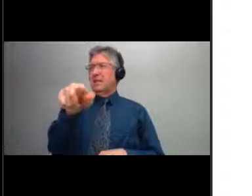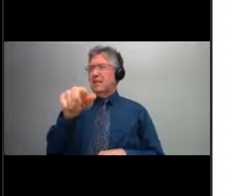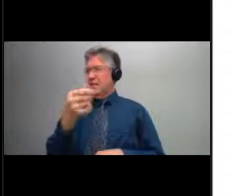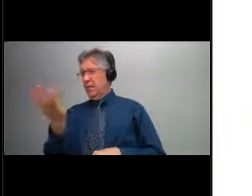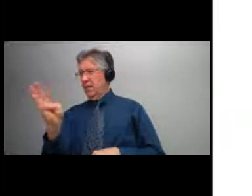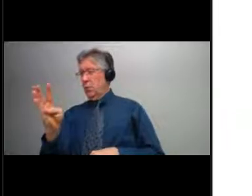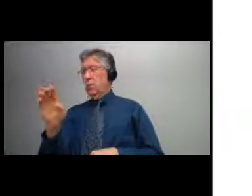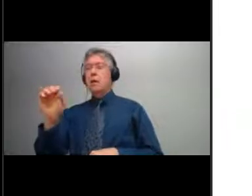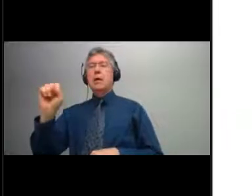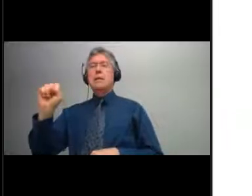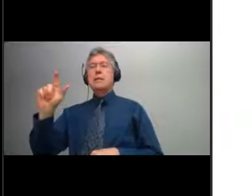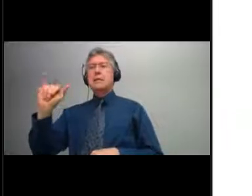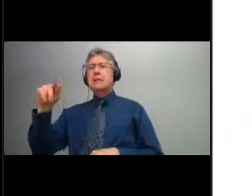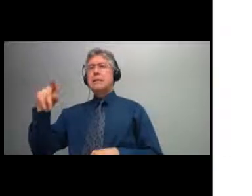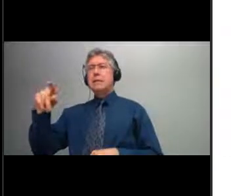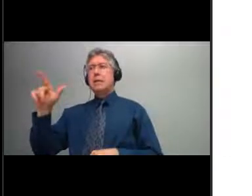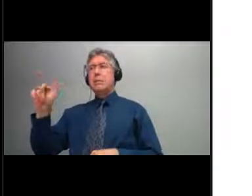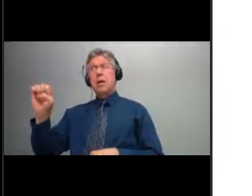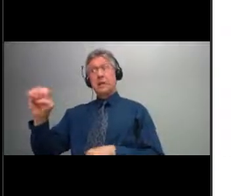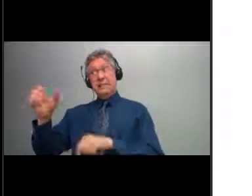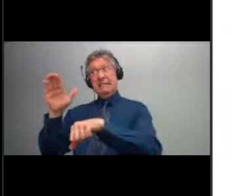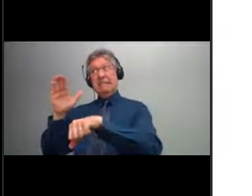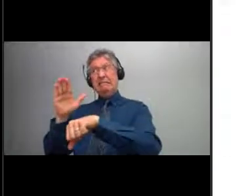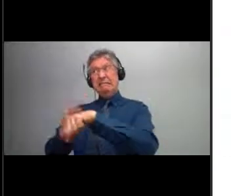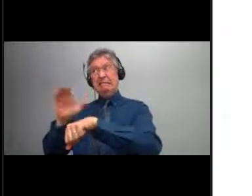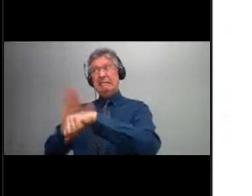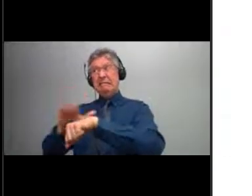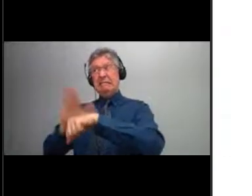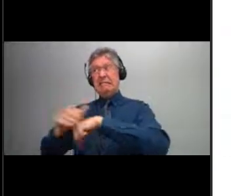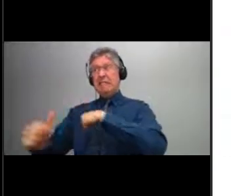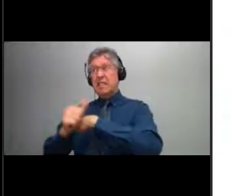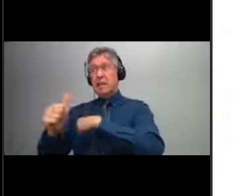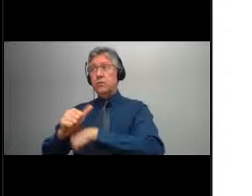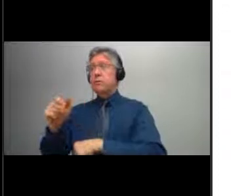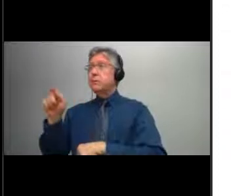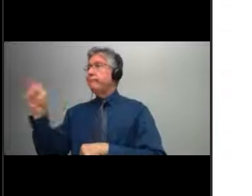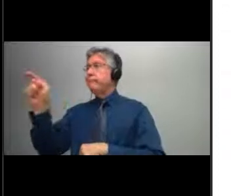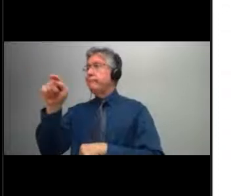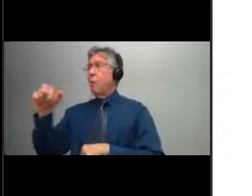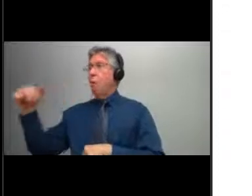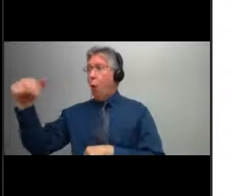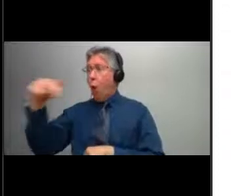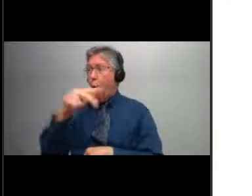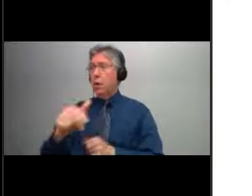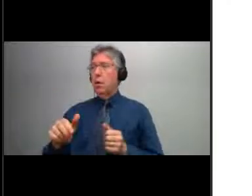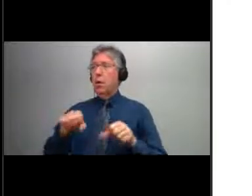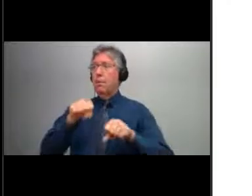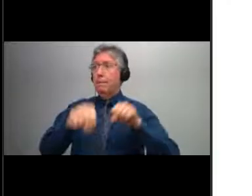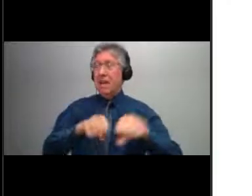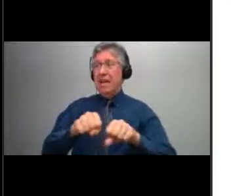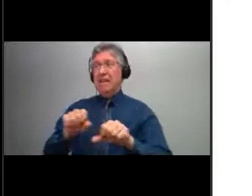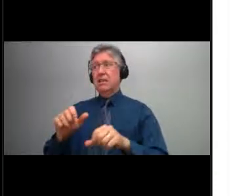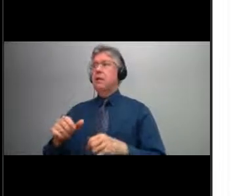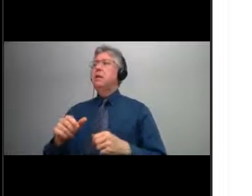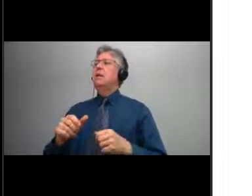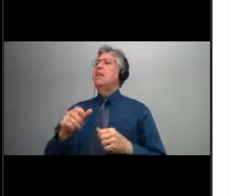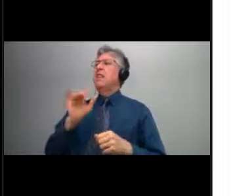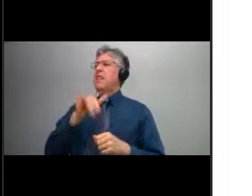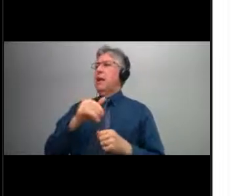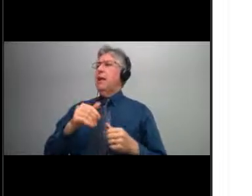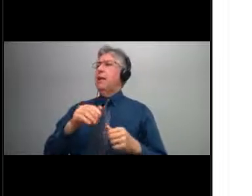Slip lanes are exceedingly dangerous for people walking and biking, and they encourage drivers to move fast and